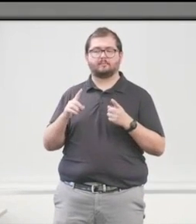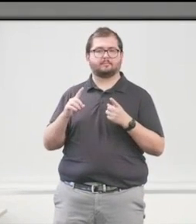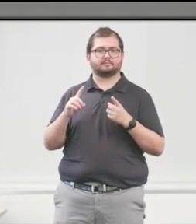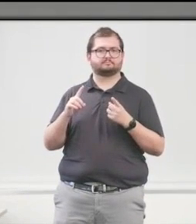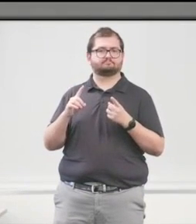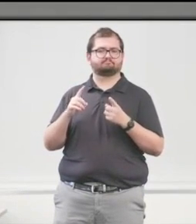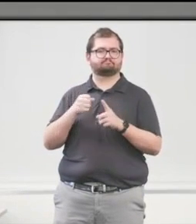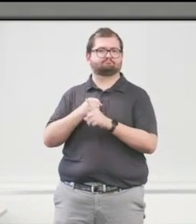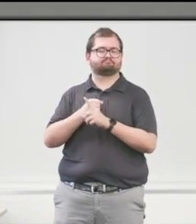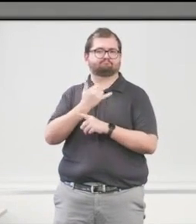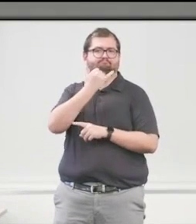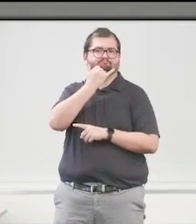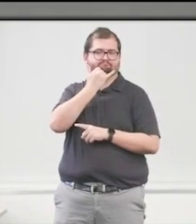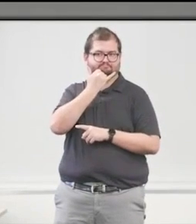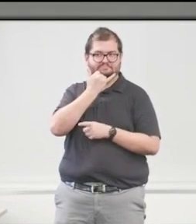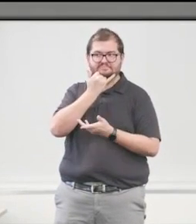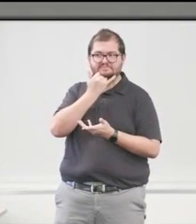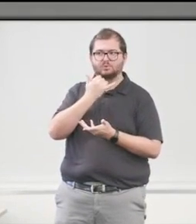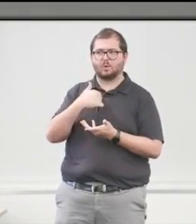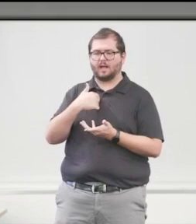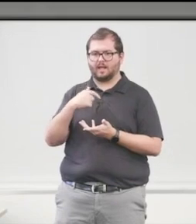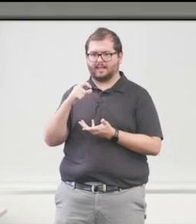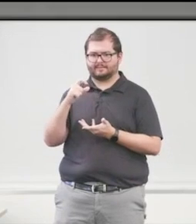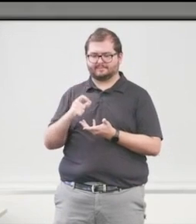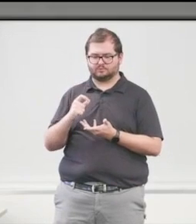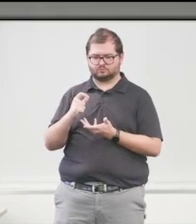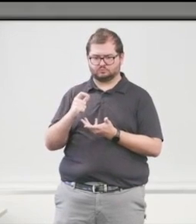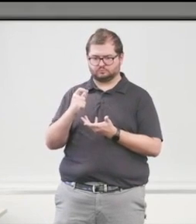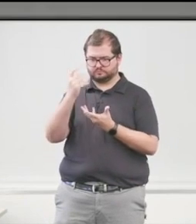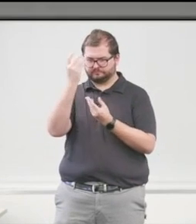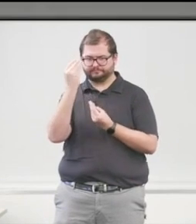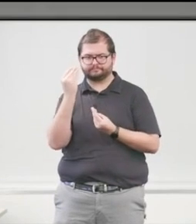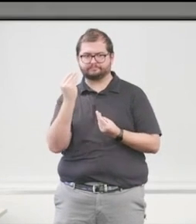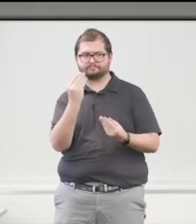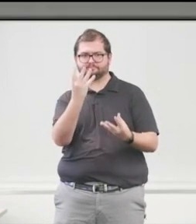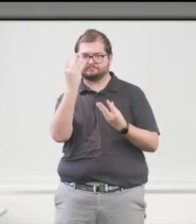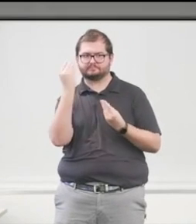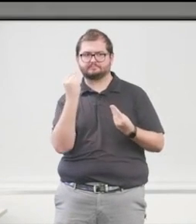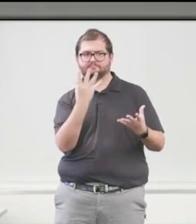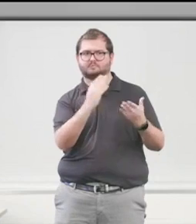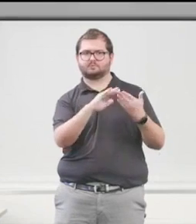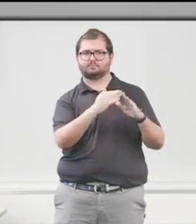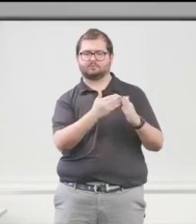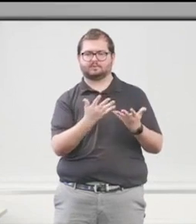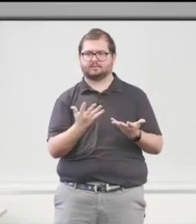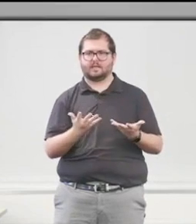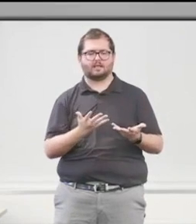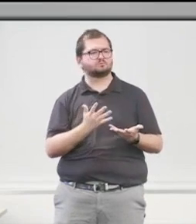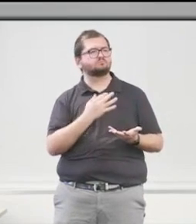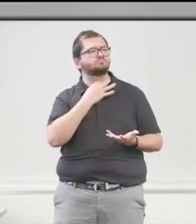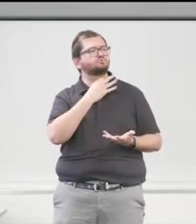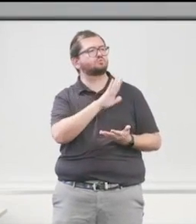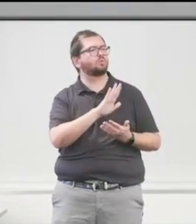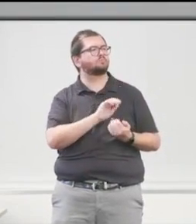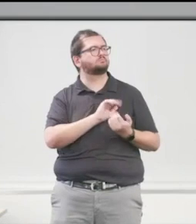other situation where you have to get messages, information, and then get it out to the community? Sure. There's a